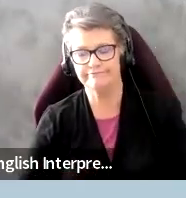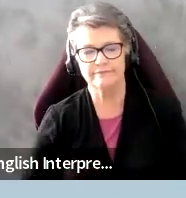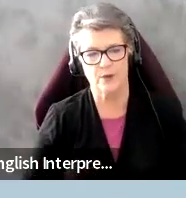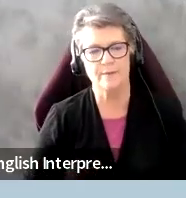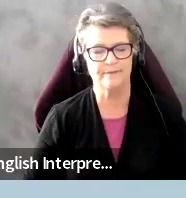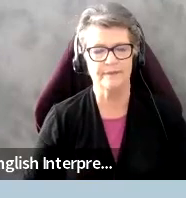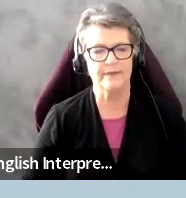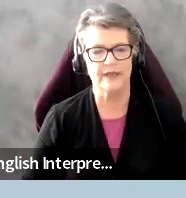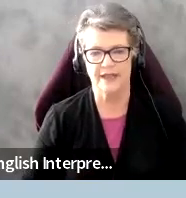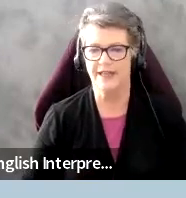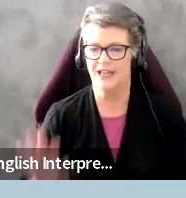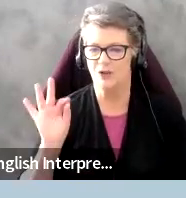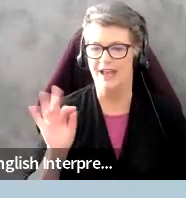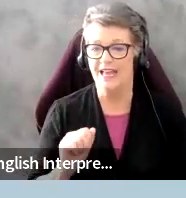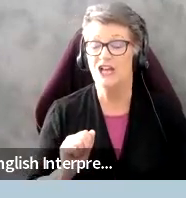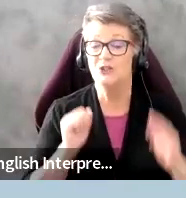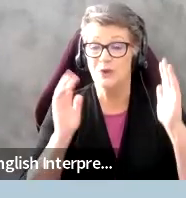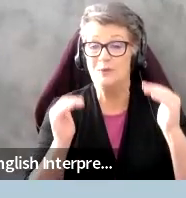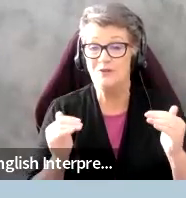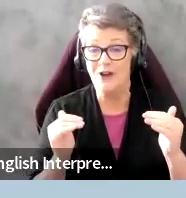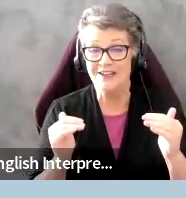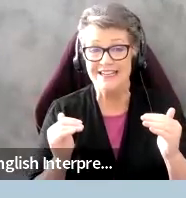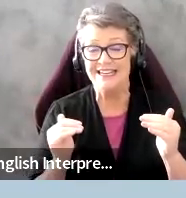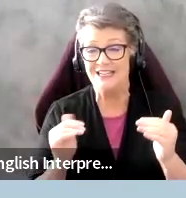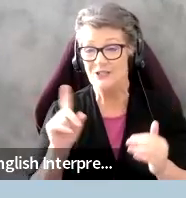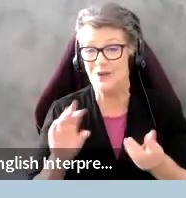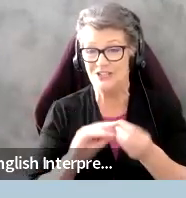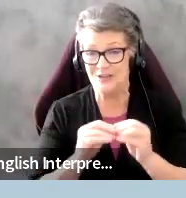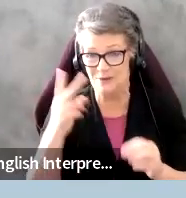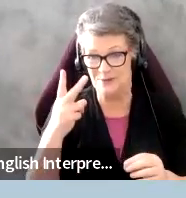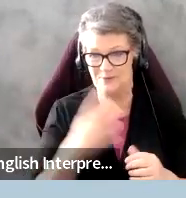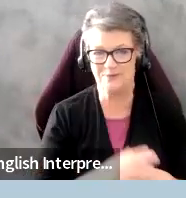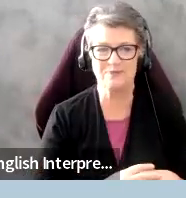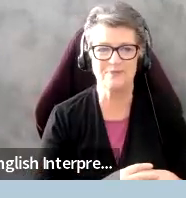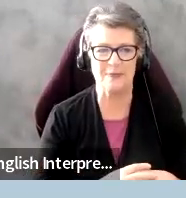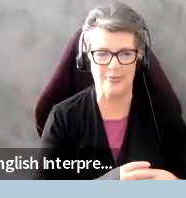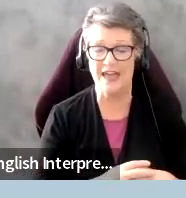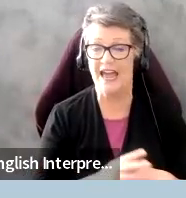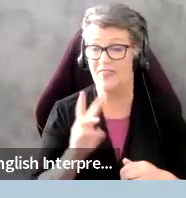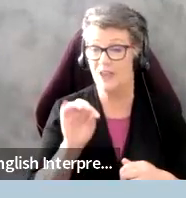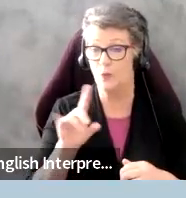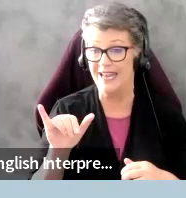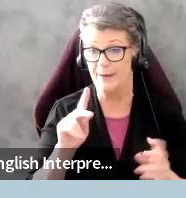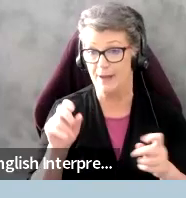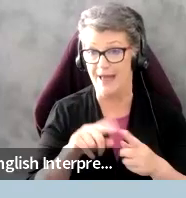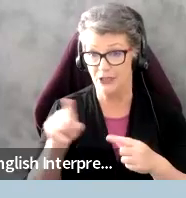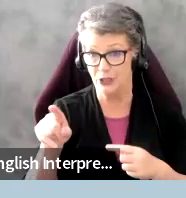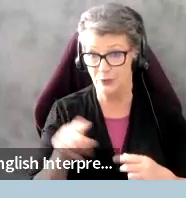Okay, great. So we're gonna move on to question number 2. And Wendy, I'm gonna come back to